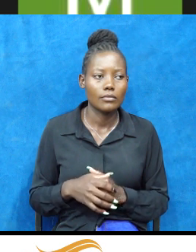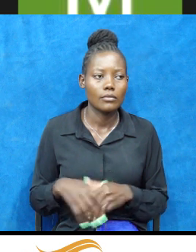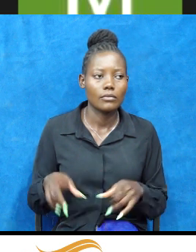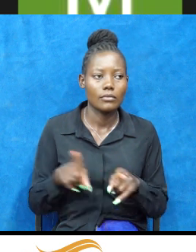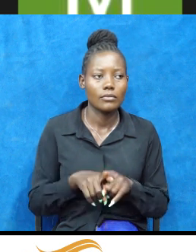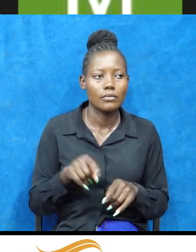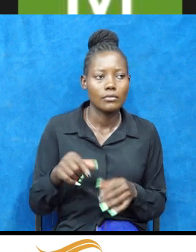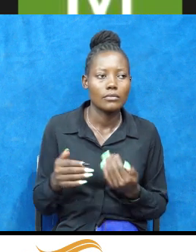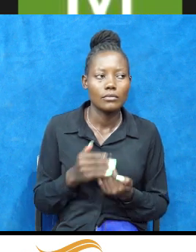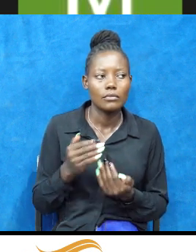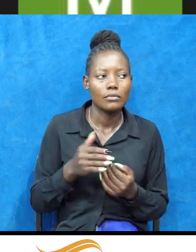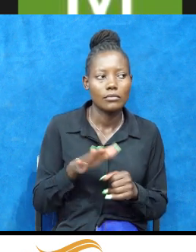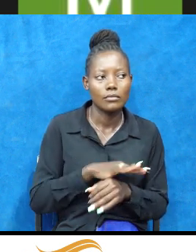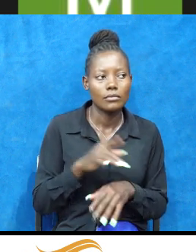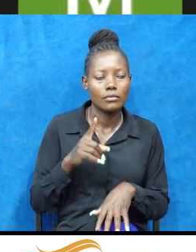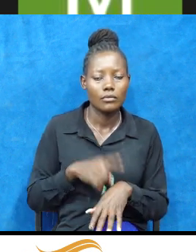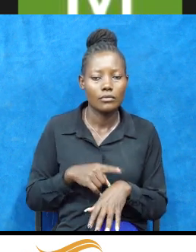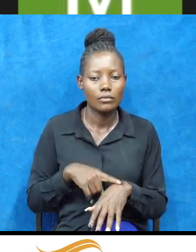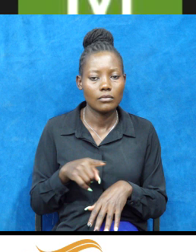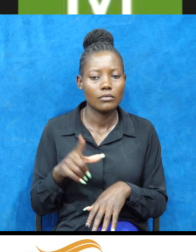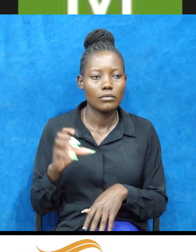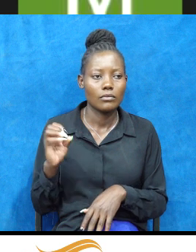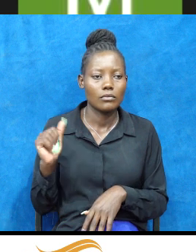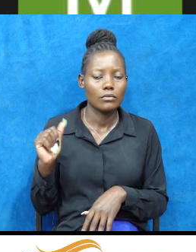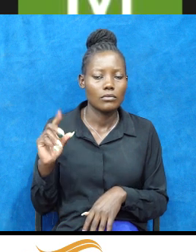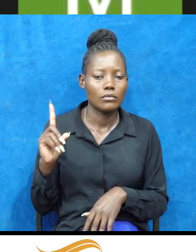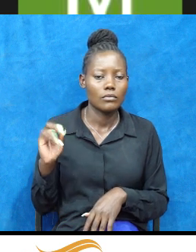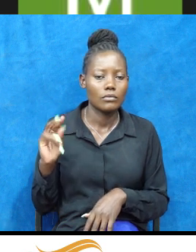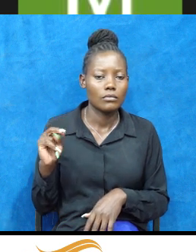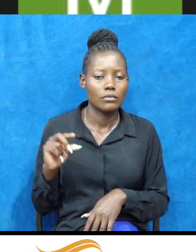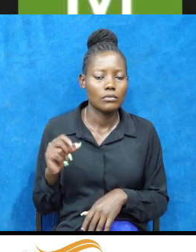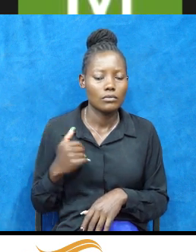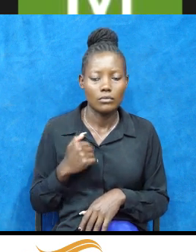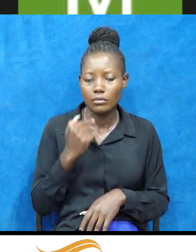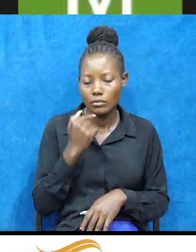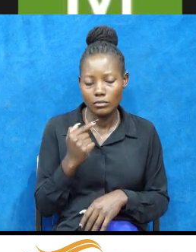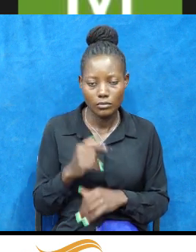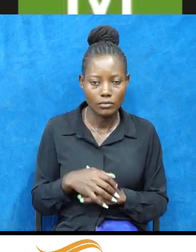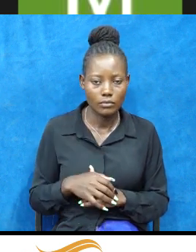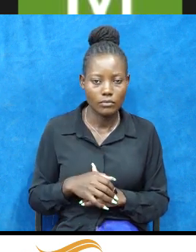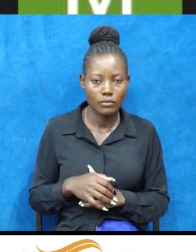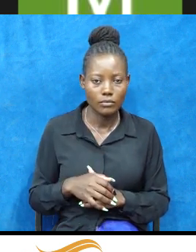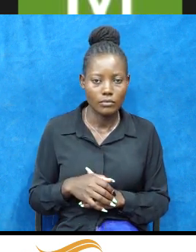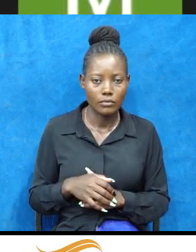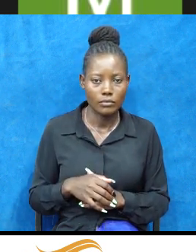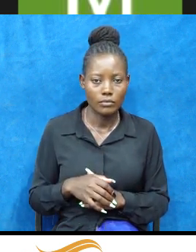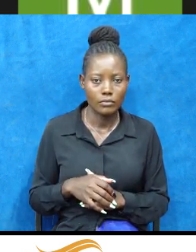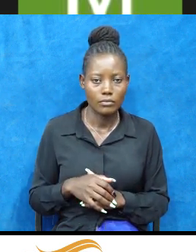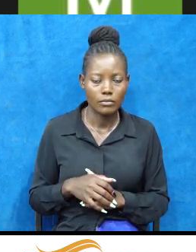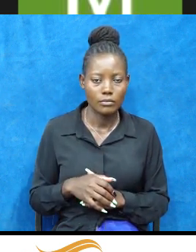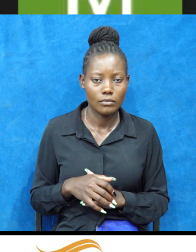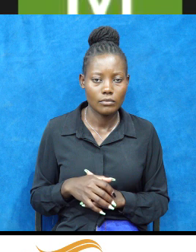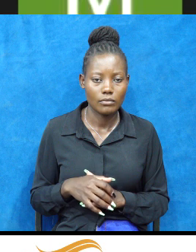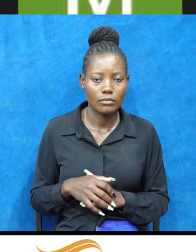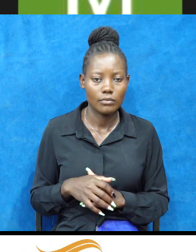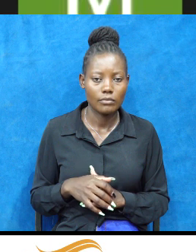You have to be careful in your loading and not to injure an athlete. I've seen lots of kids get hurt Achilles